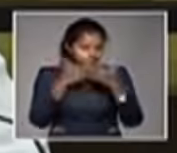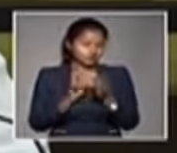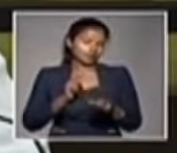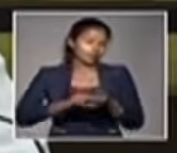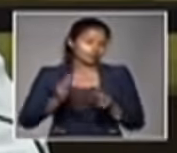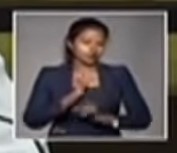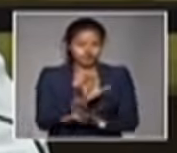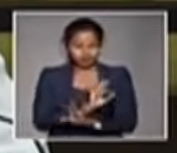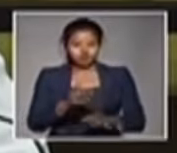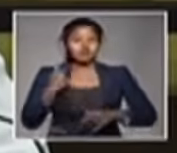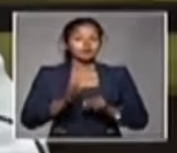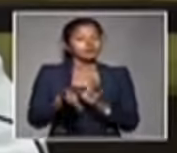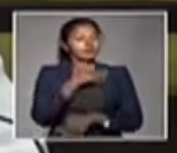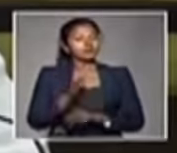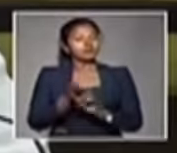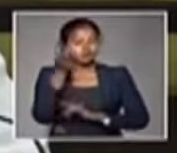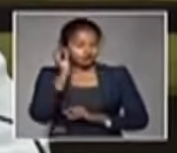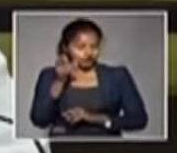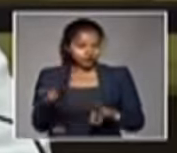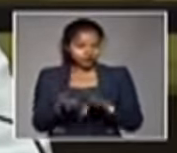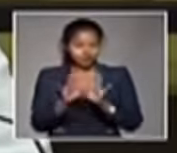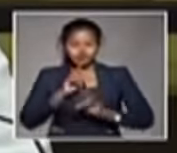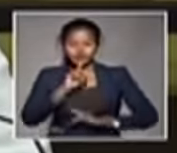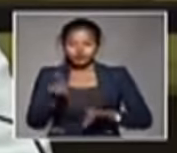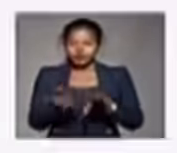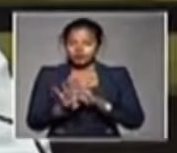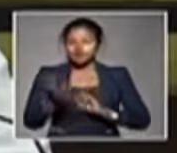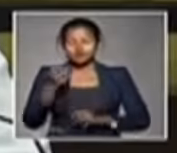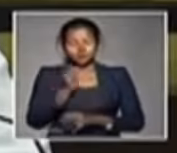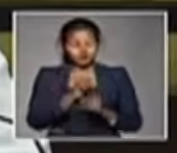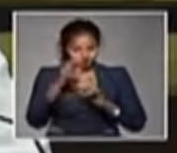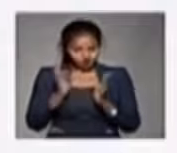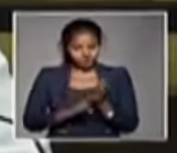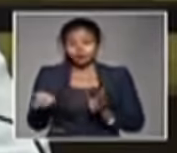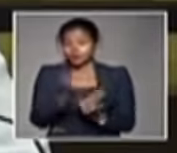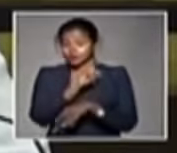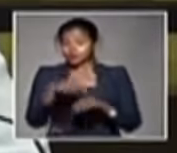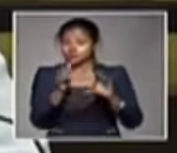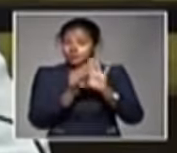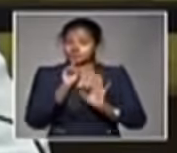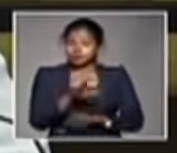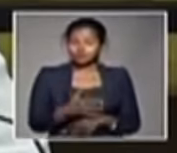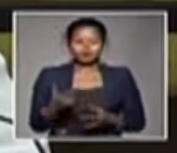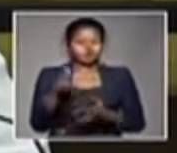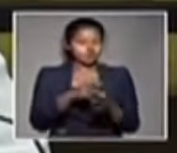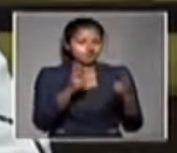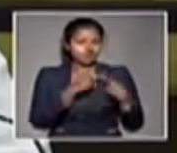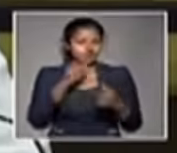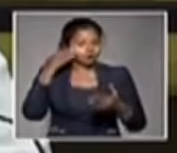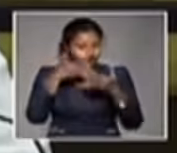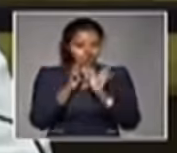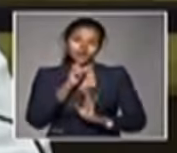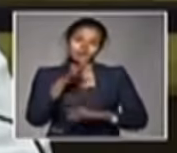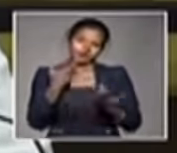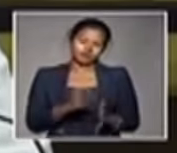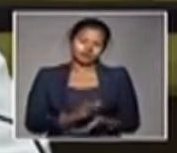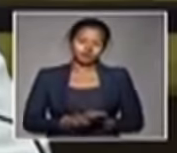why the former president had verbally informed the president and prime minister a few days ago about his position in this regard.